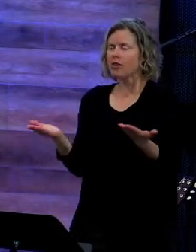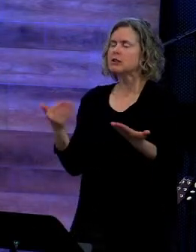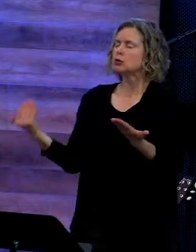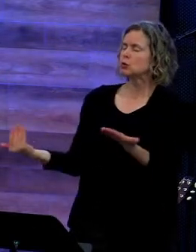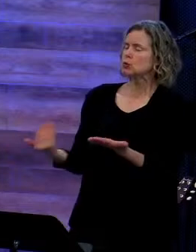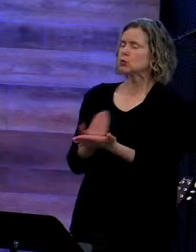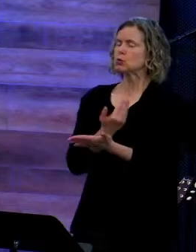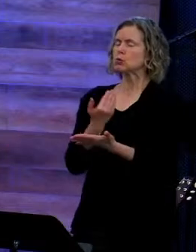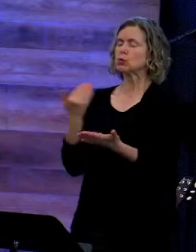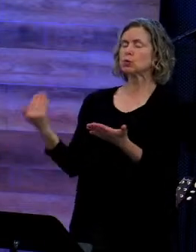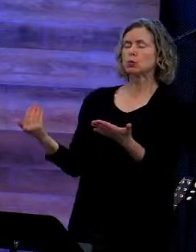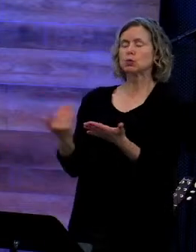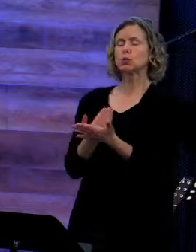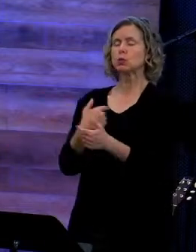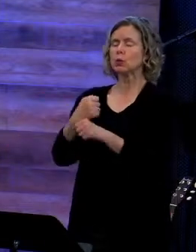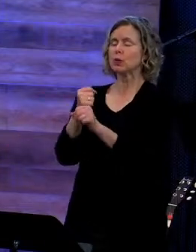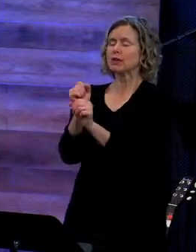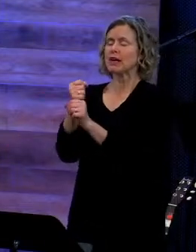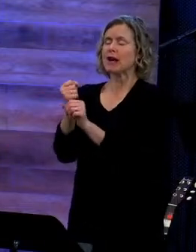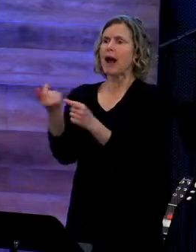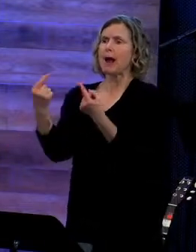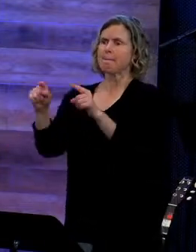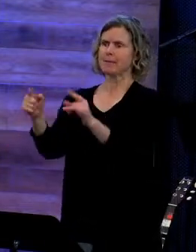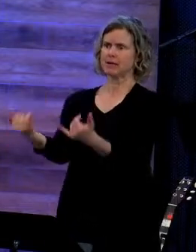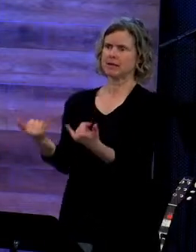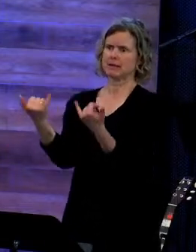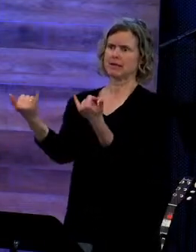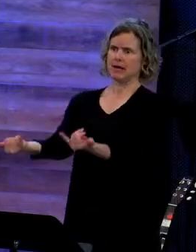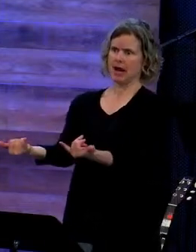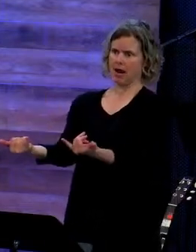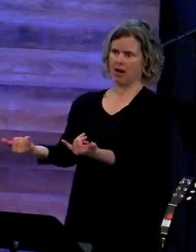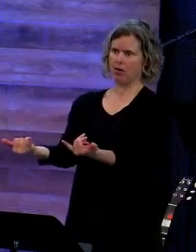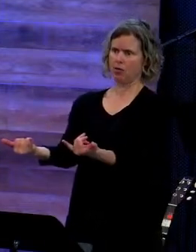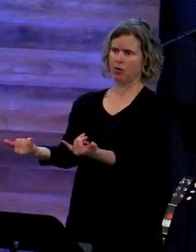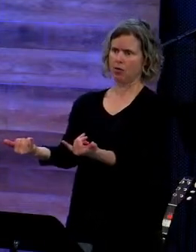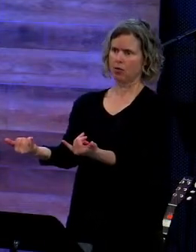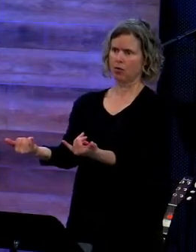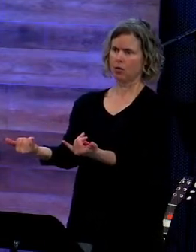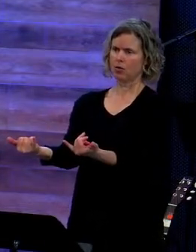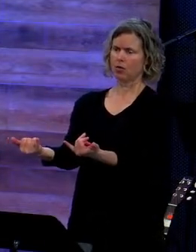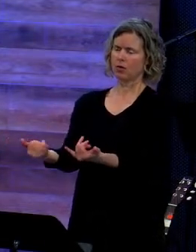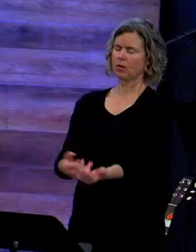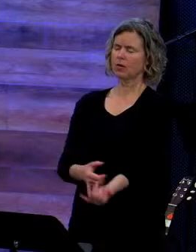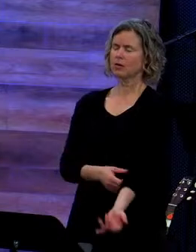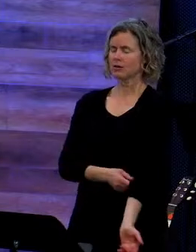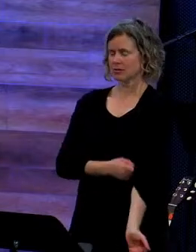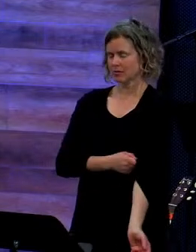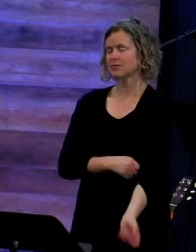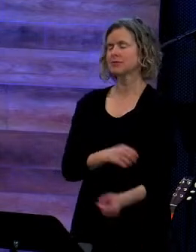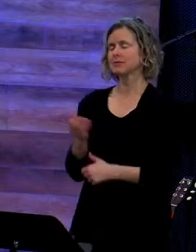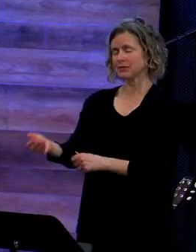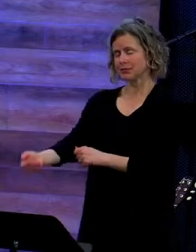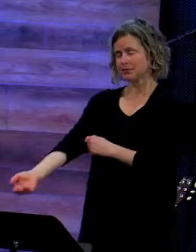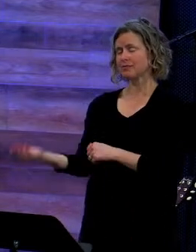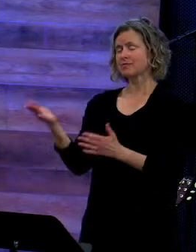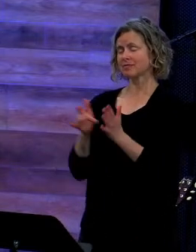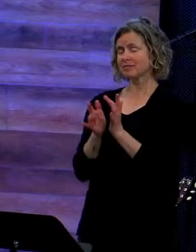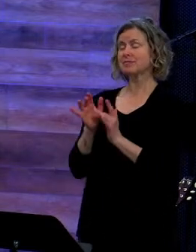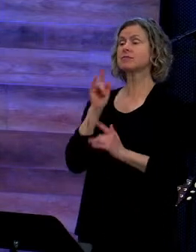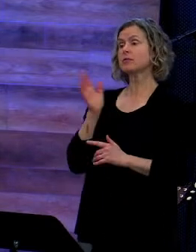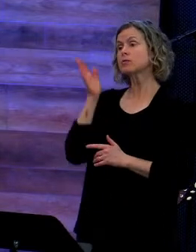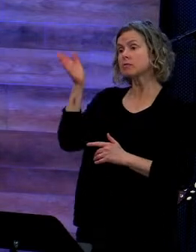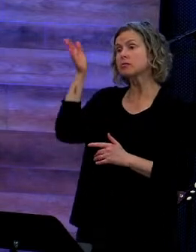now." And one day, Jesus is going to return, and he's going to bring that paradise that our souls are longing